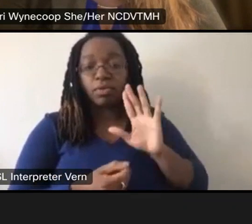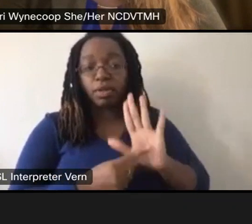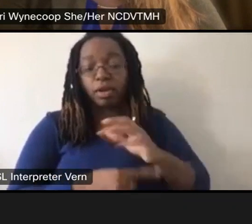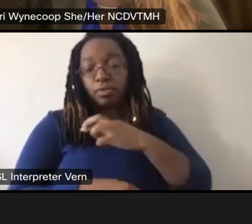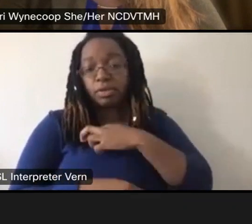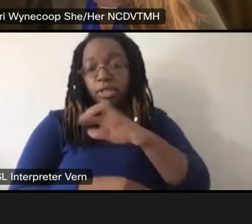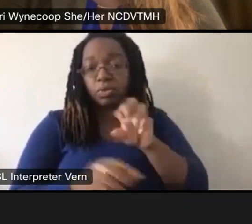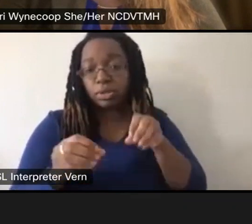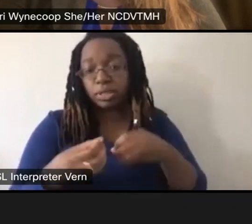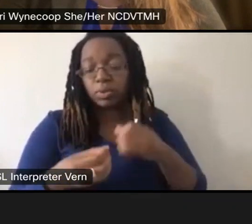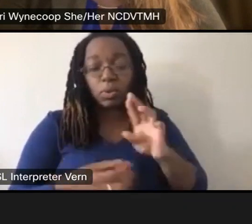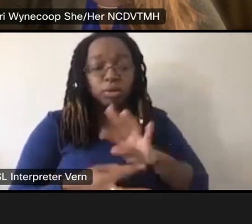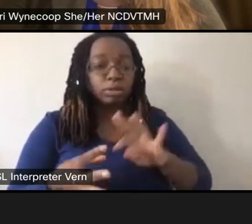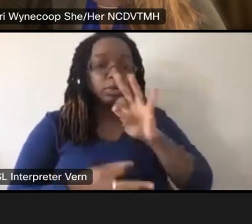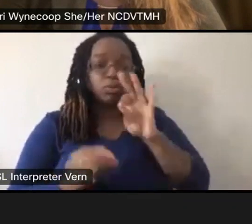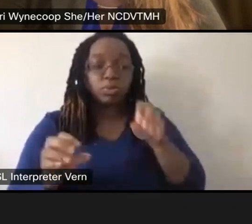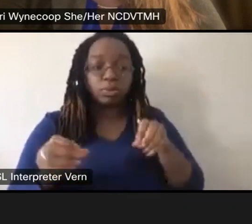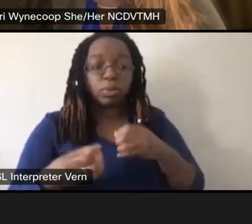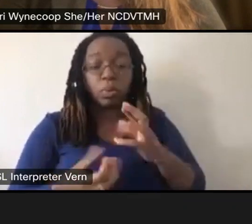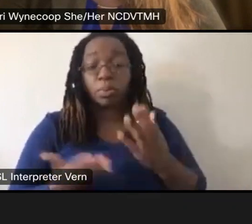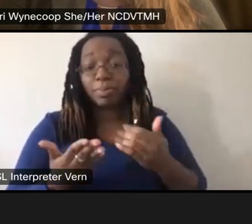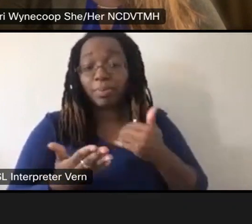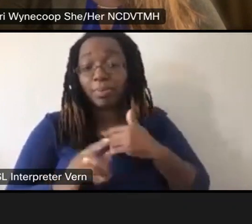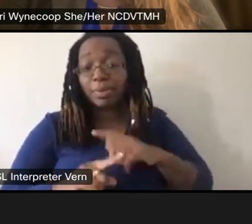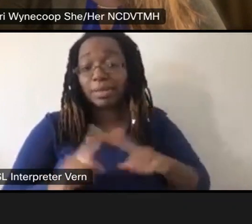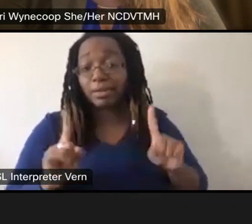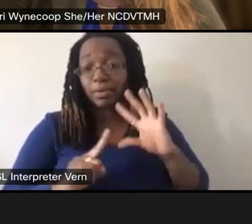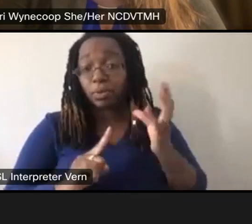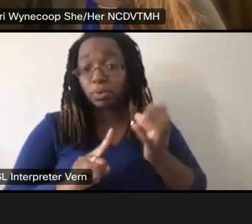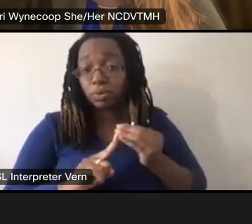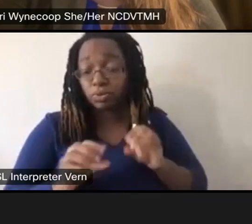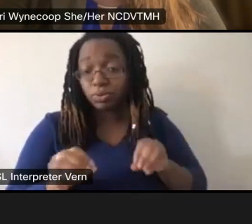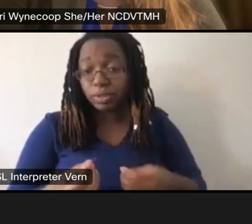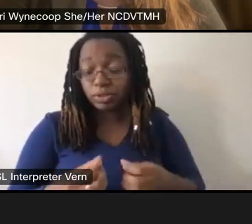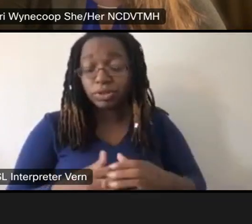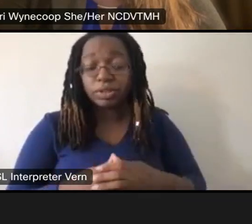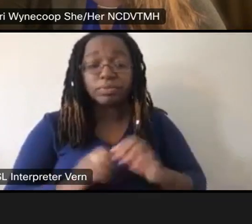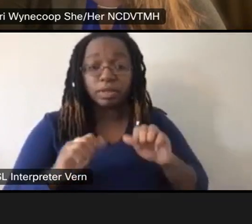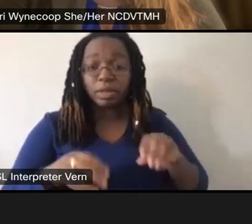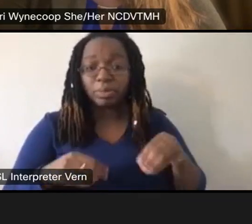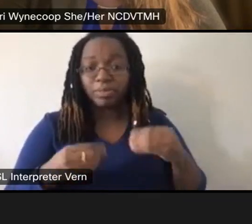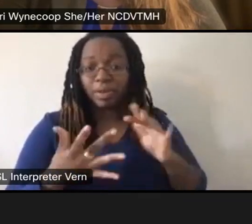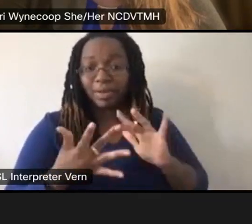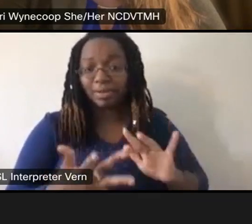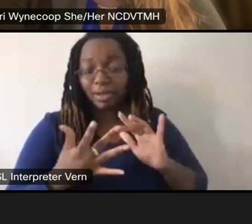spiritual organization, or maybe they have a different cultural organization that they could then provide connections and outreach